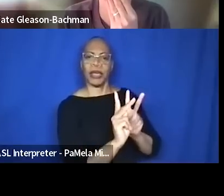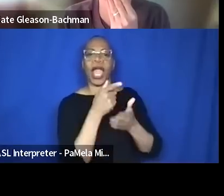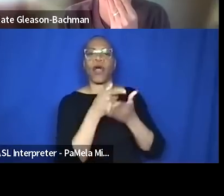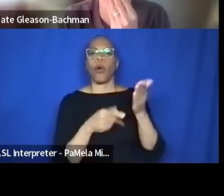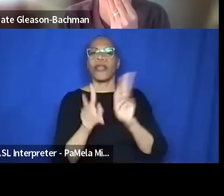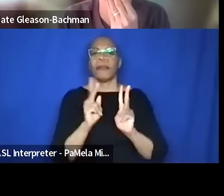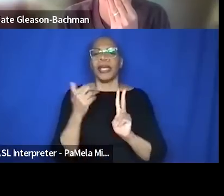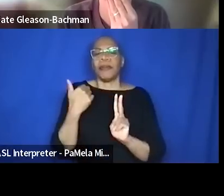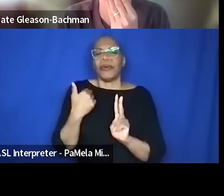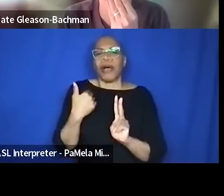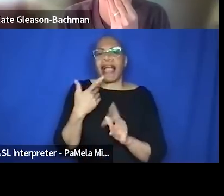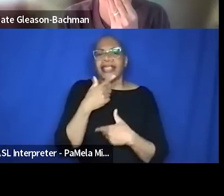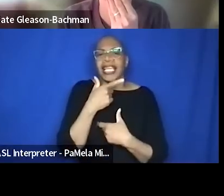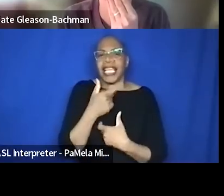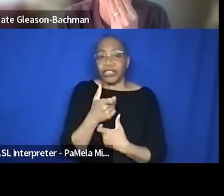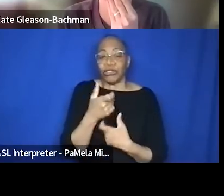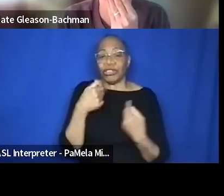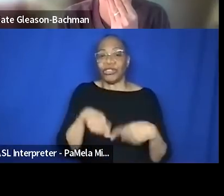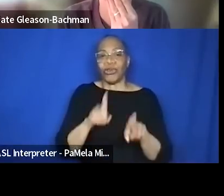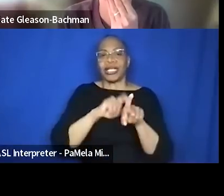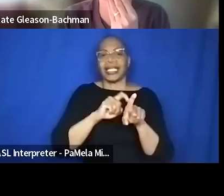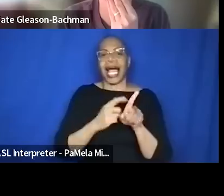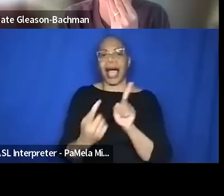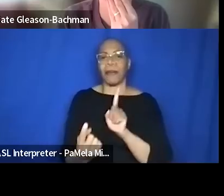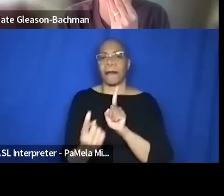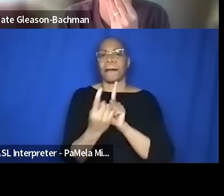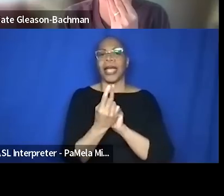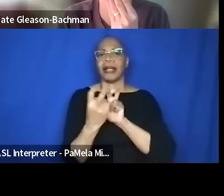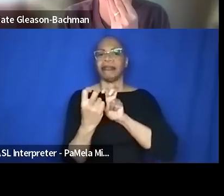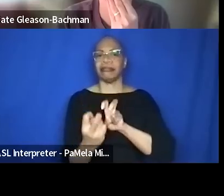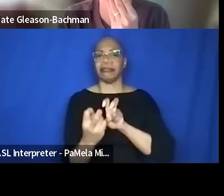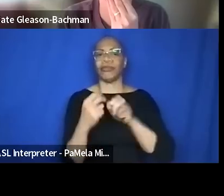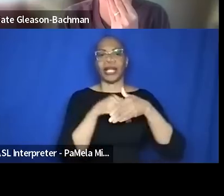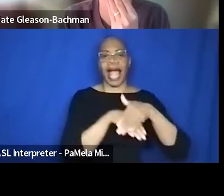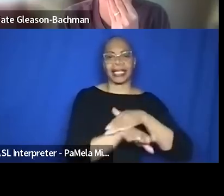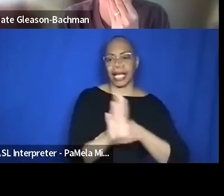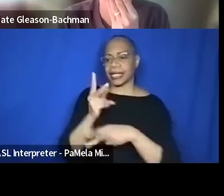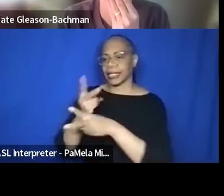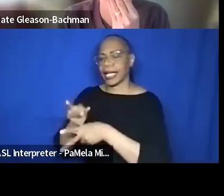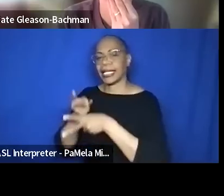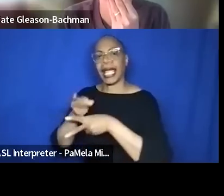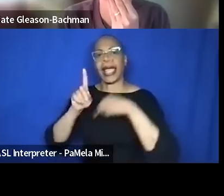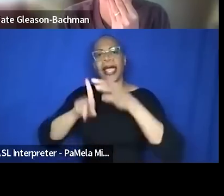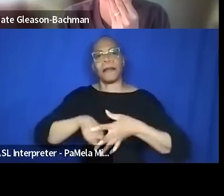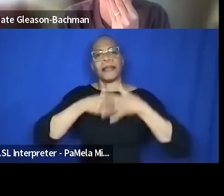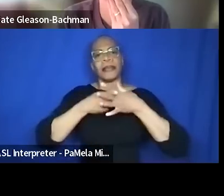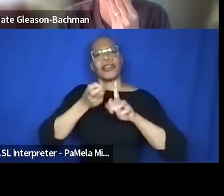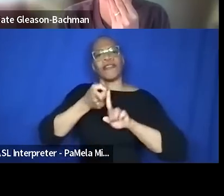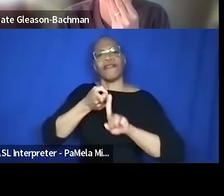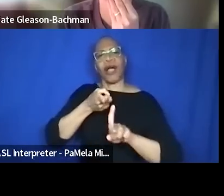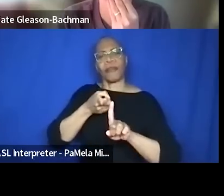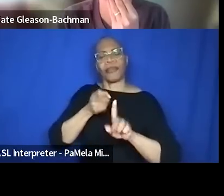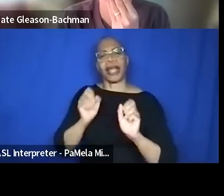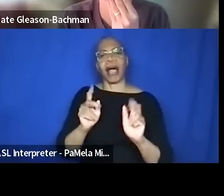at that moment in meeting with us and accessing care, and starting from that opportunity, that point